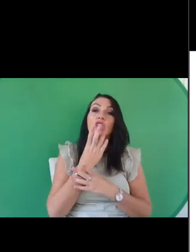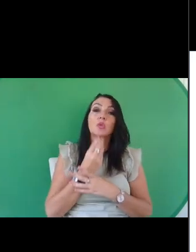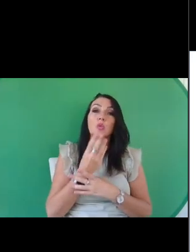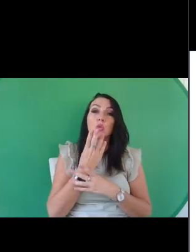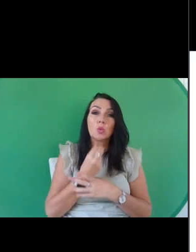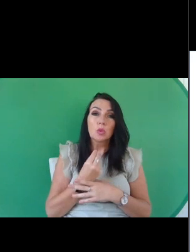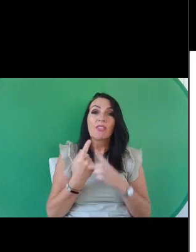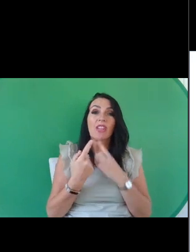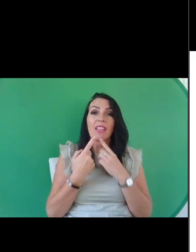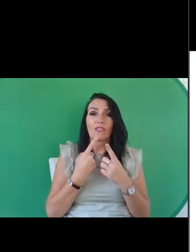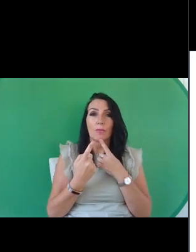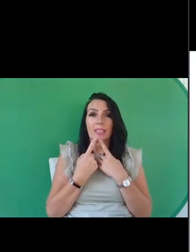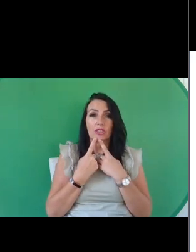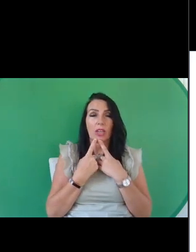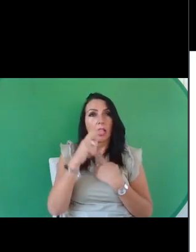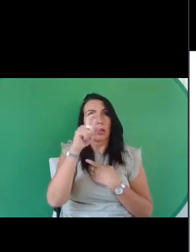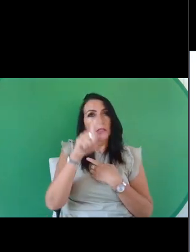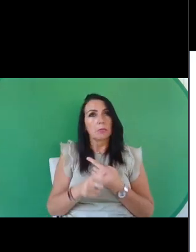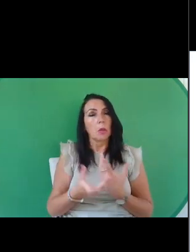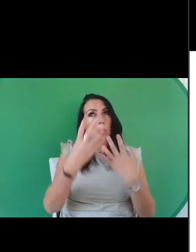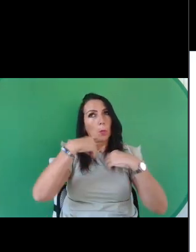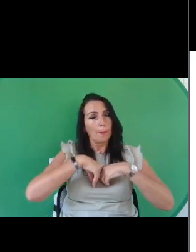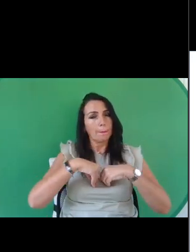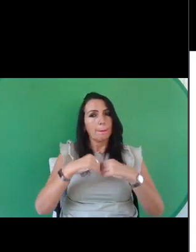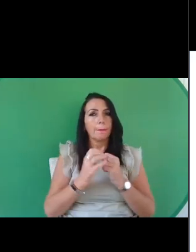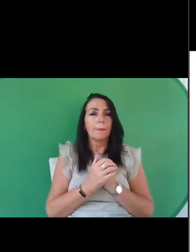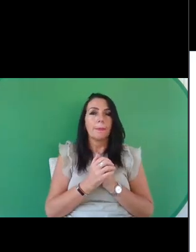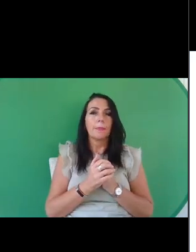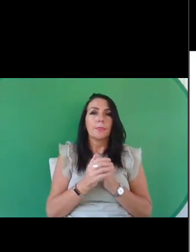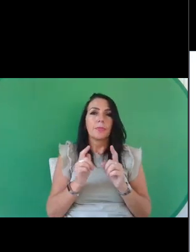our customers, and at the same time, drives up our